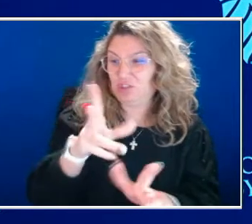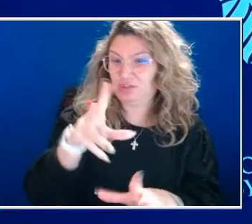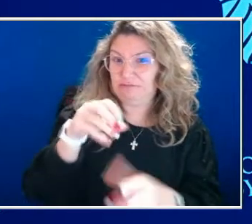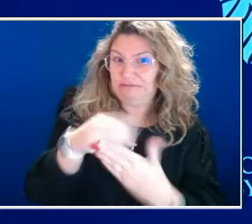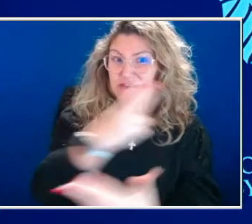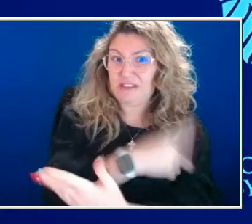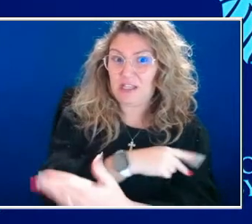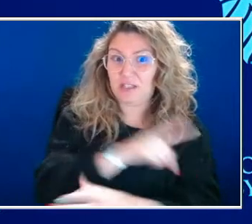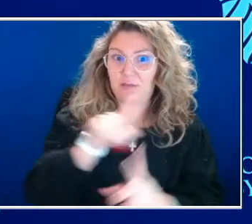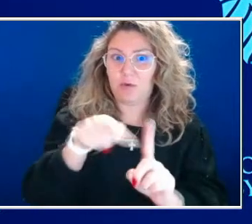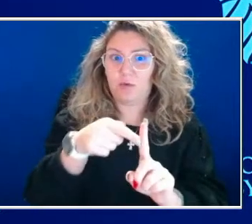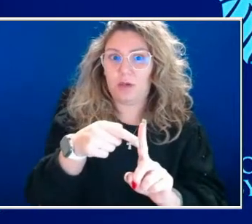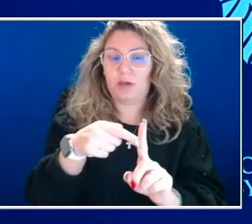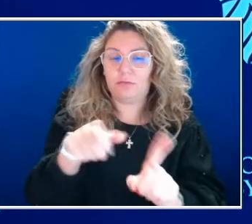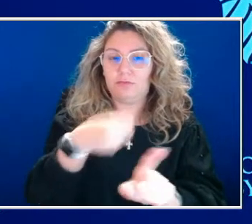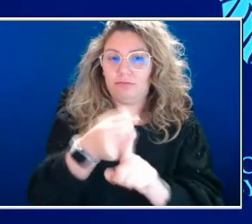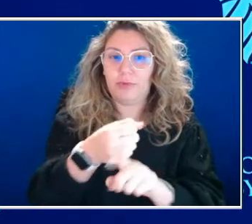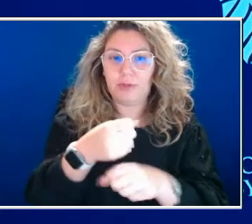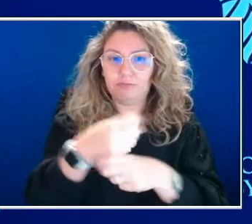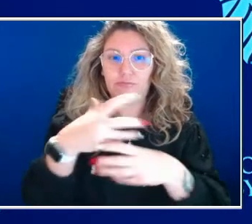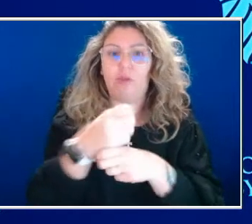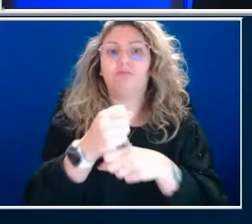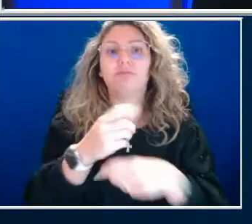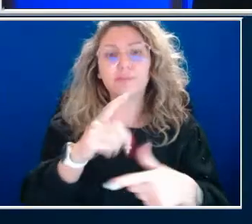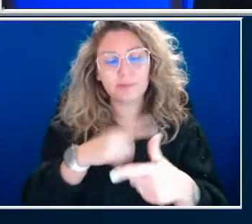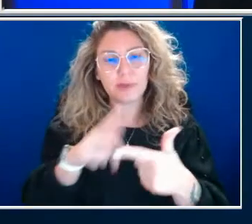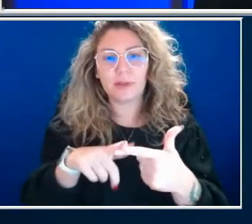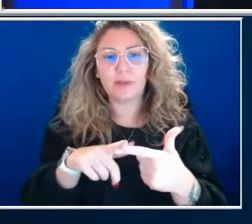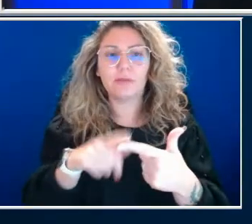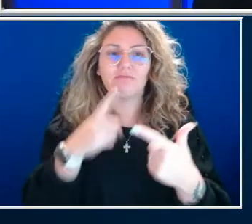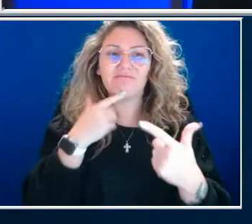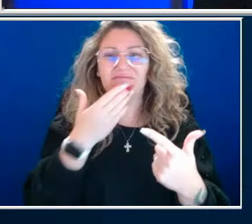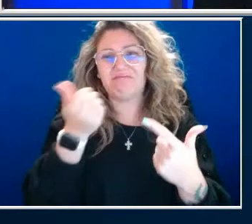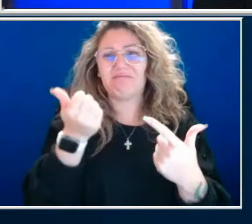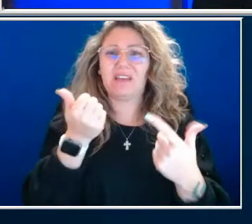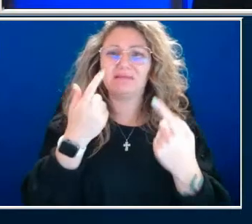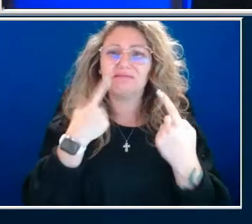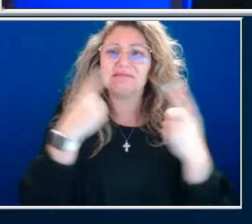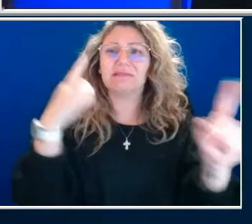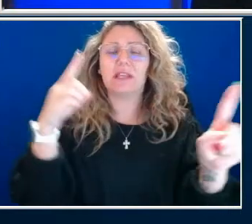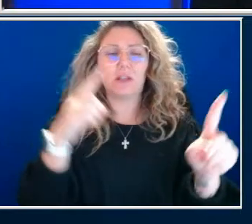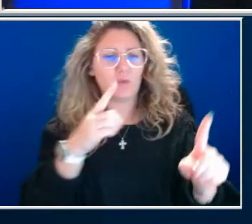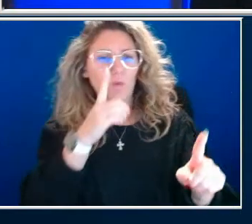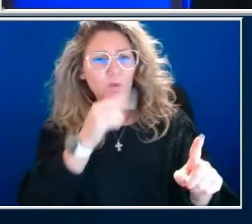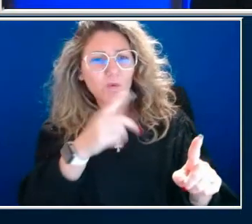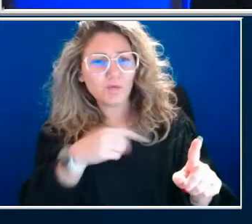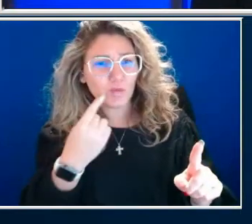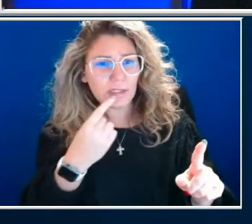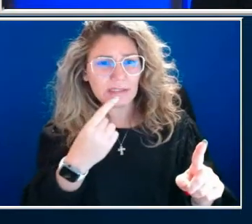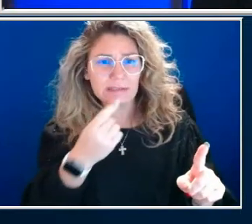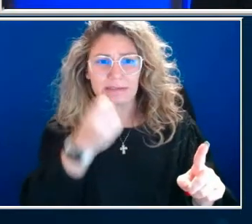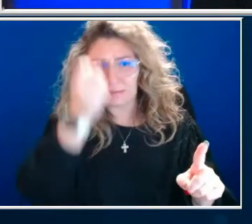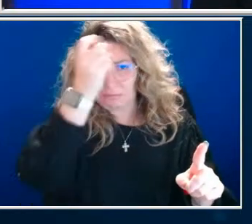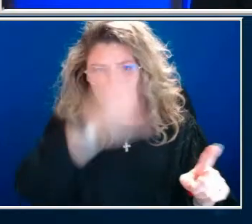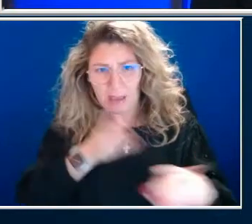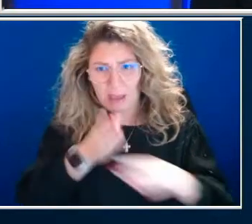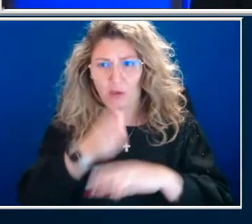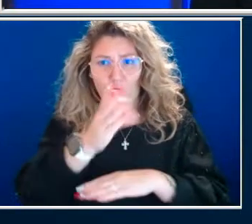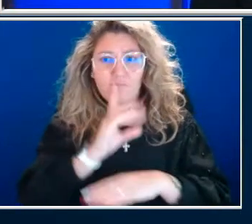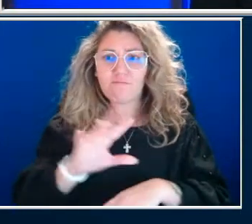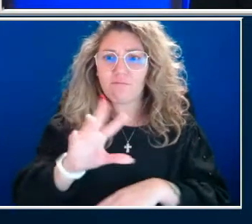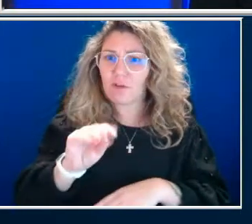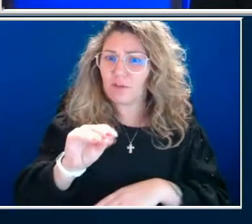for the best chance of success with surgery. And who's at risk for this? We said men over the age of 50, at 10th leading cause of